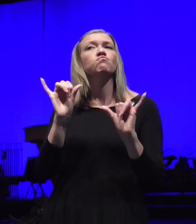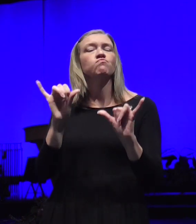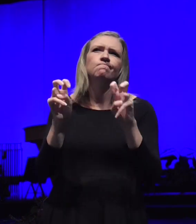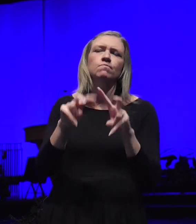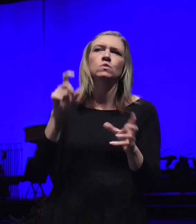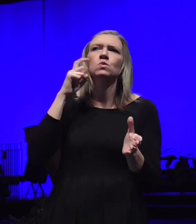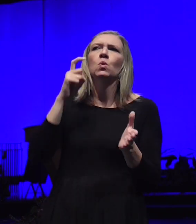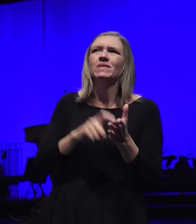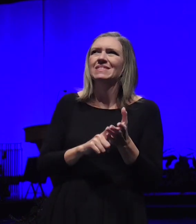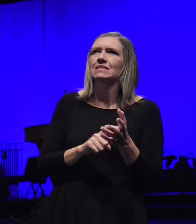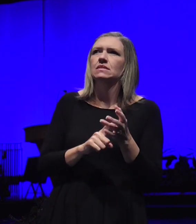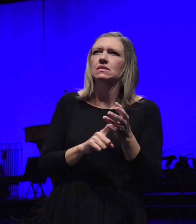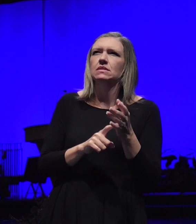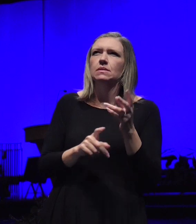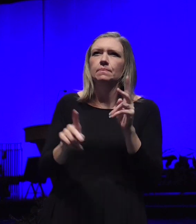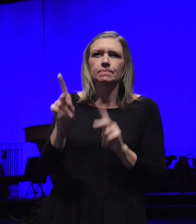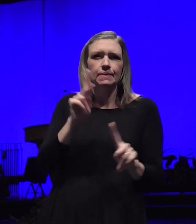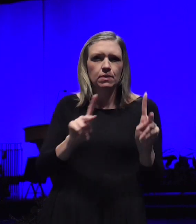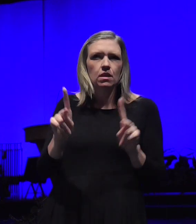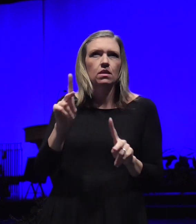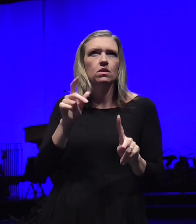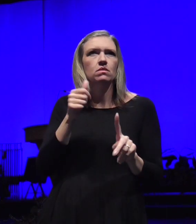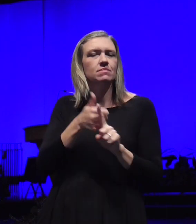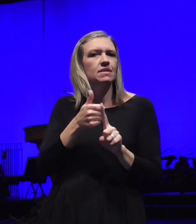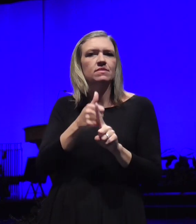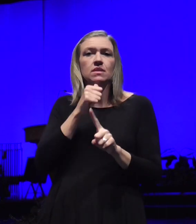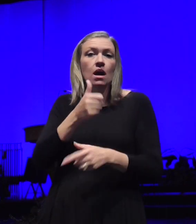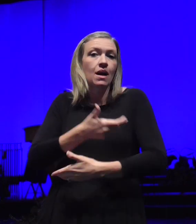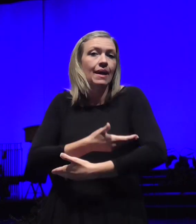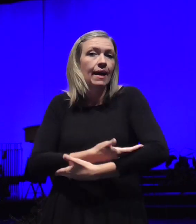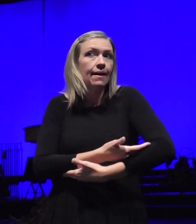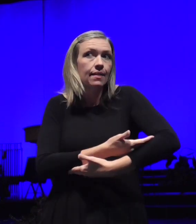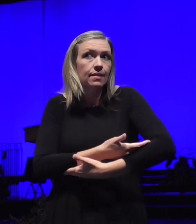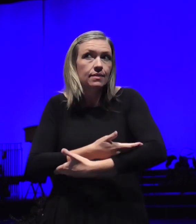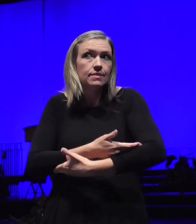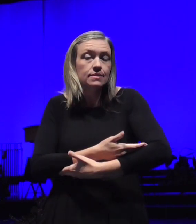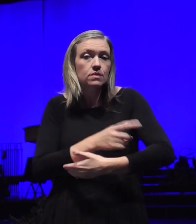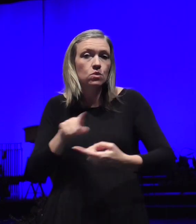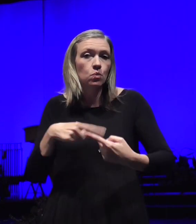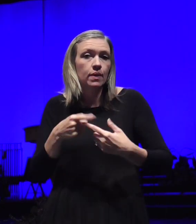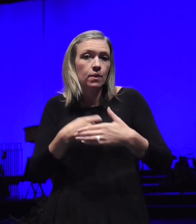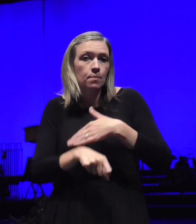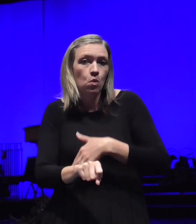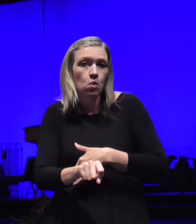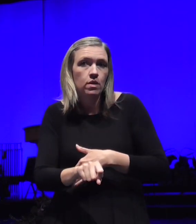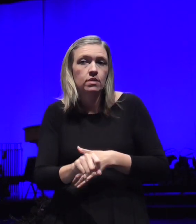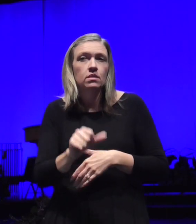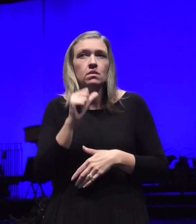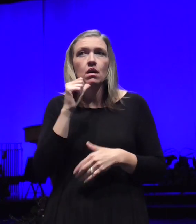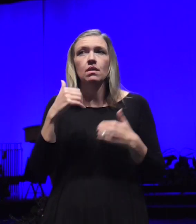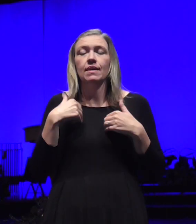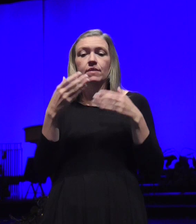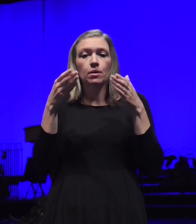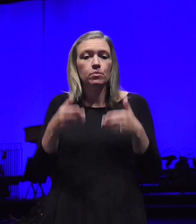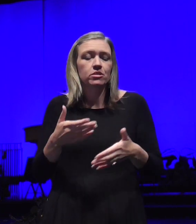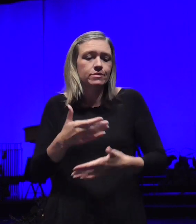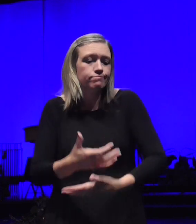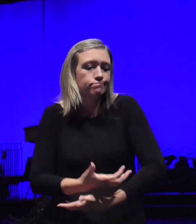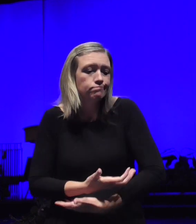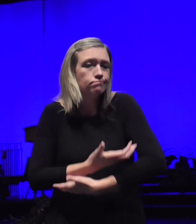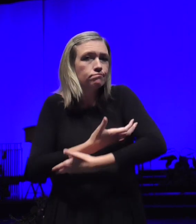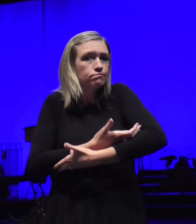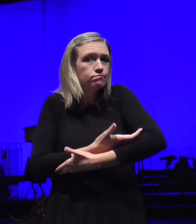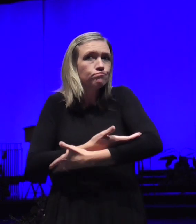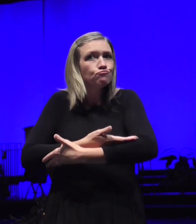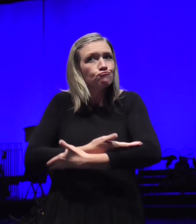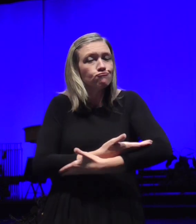been not held at birth, not having someone to pick them up